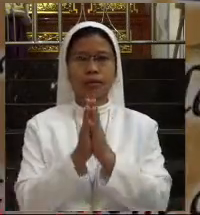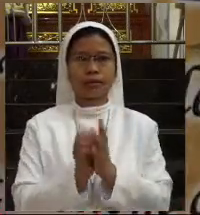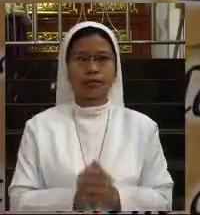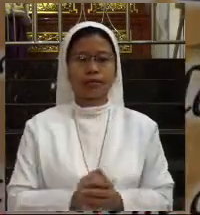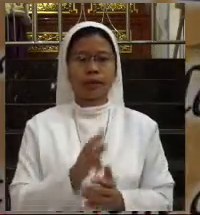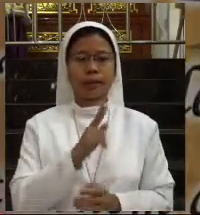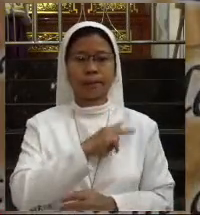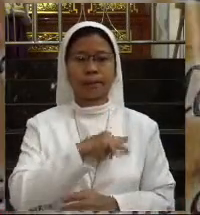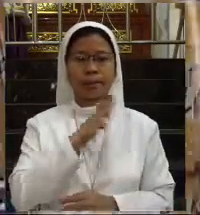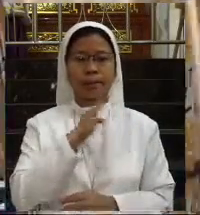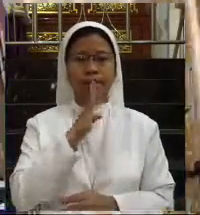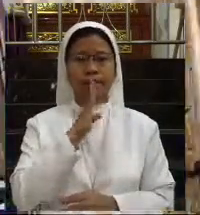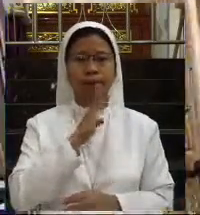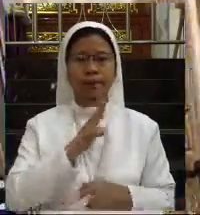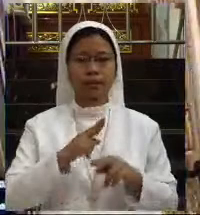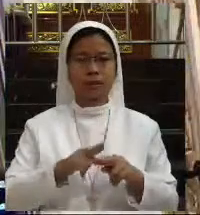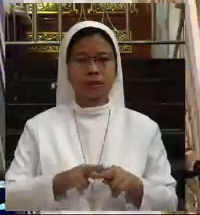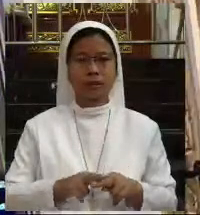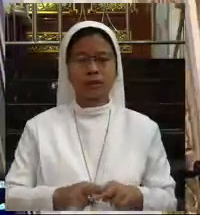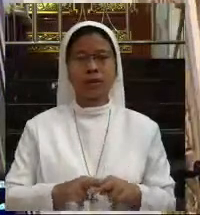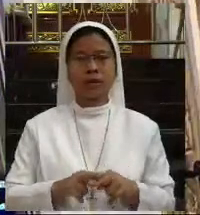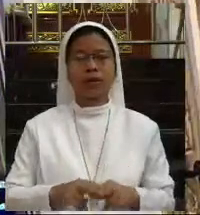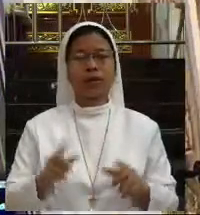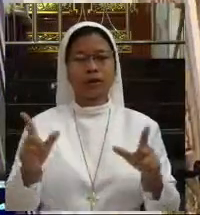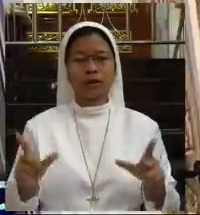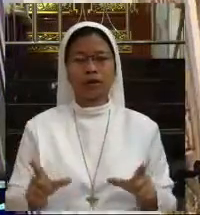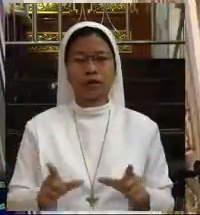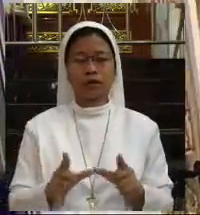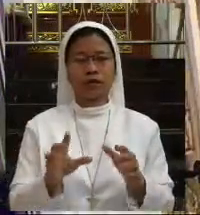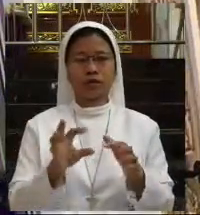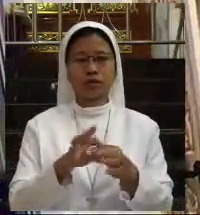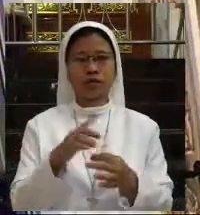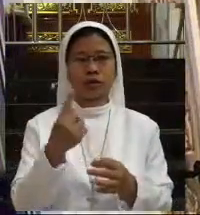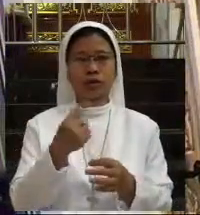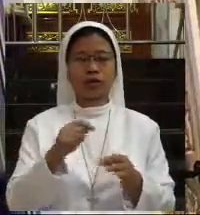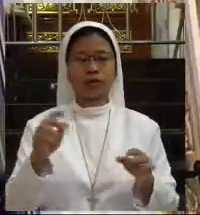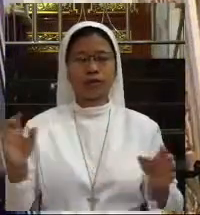Please be seated. The Liturgy of the Eucharist.